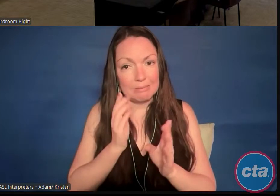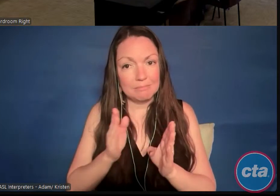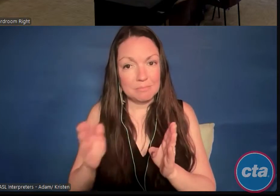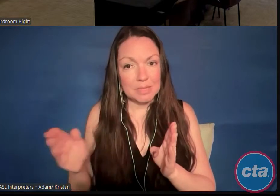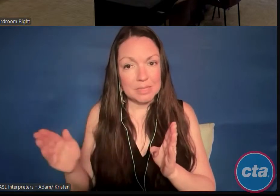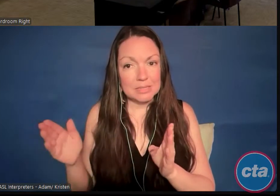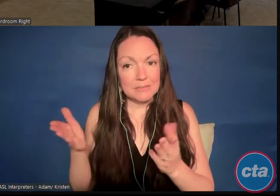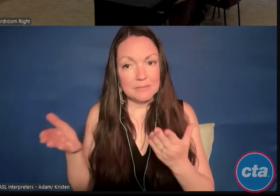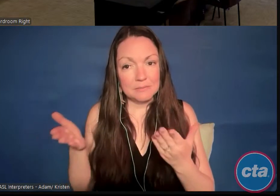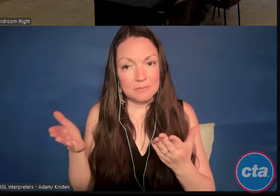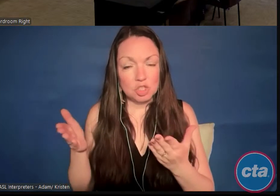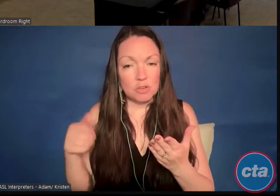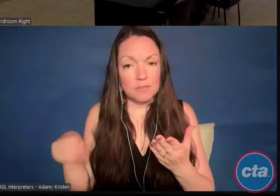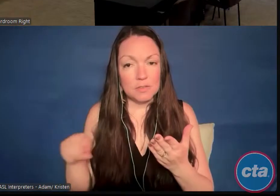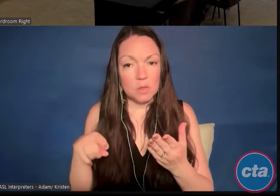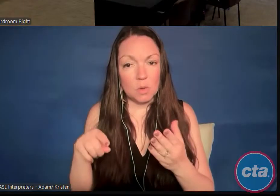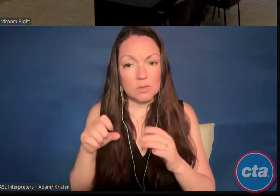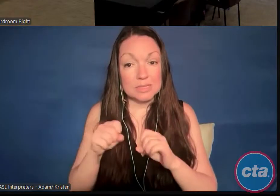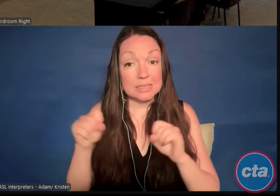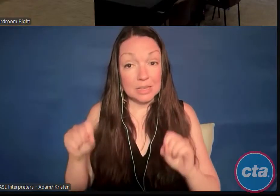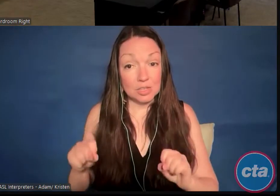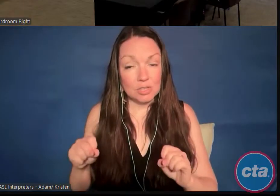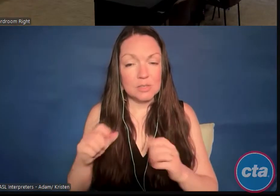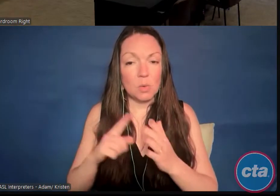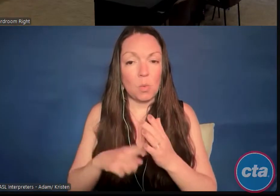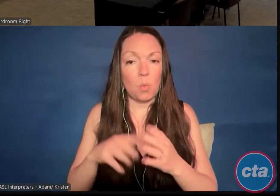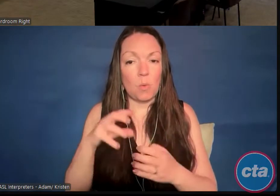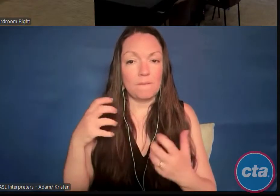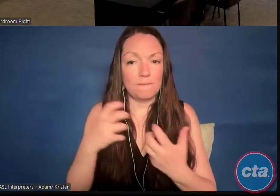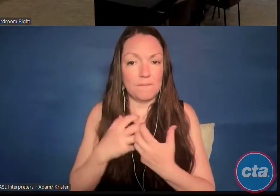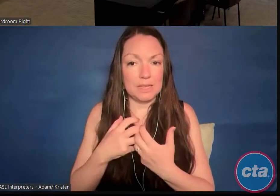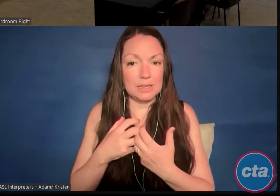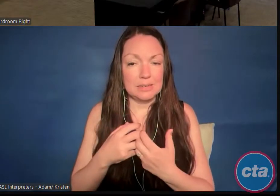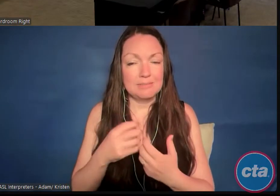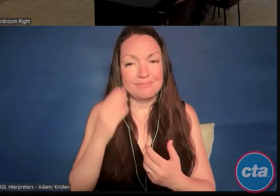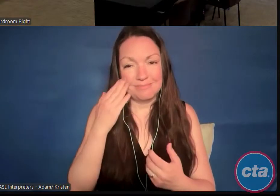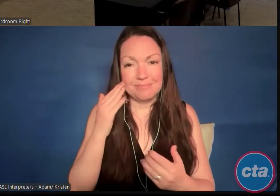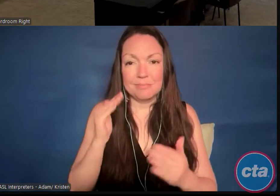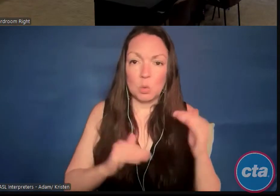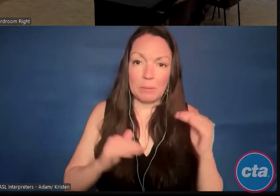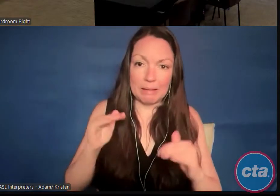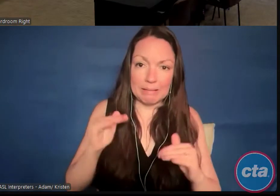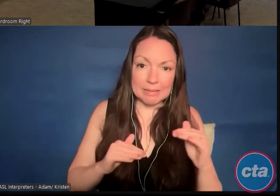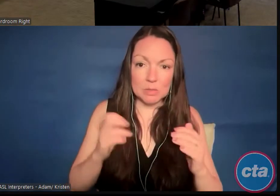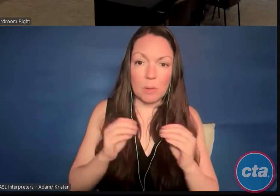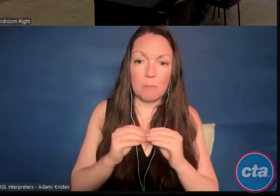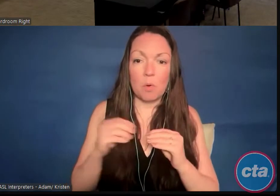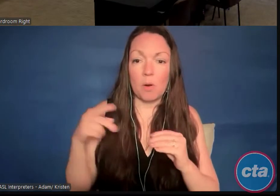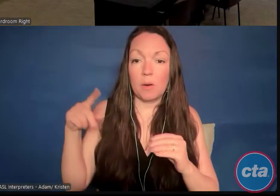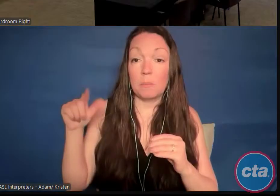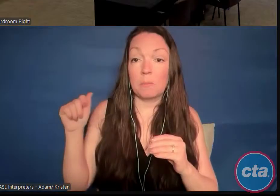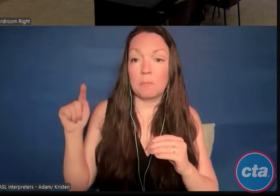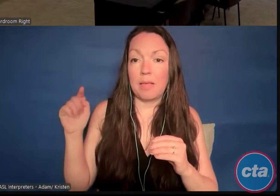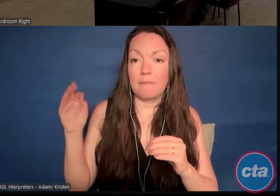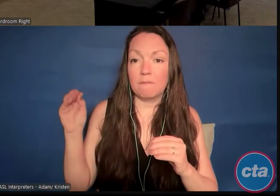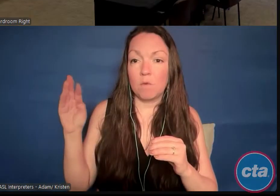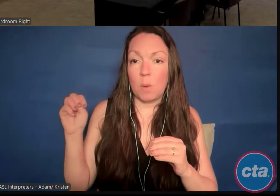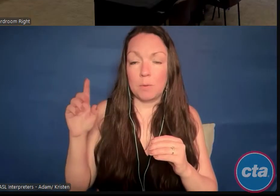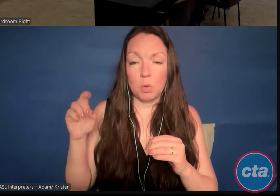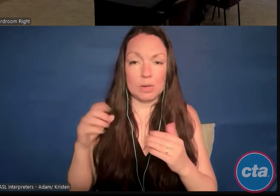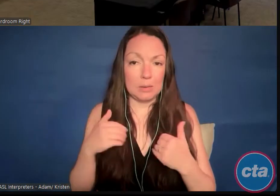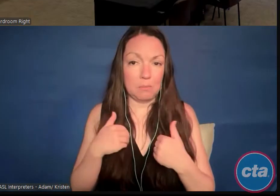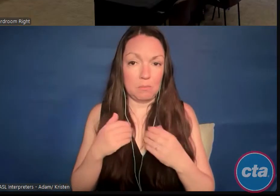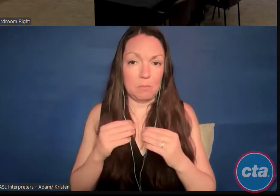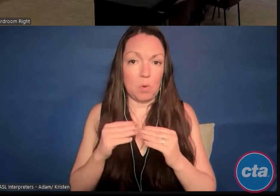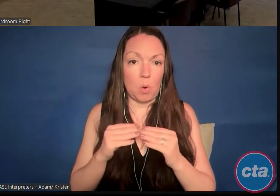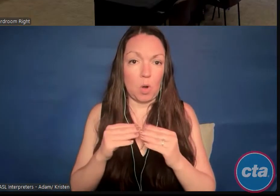those stations. And Yeah. actually fits in those. You balance these things, right? Because you want more platforms. That means you got to have more real estate. And now when you get